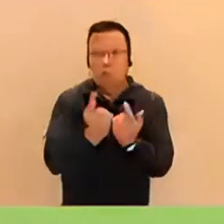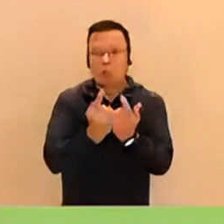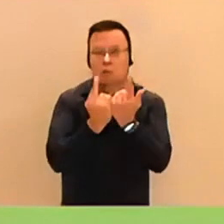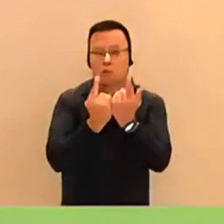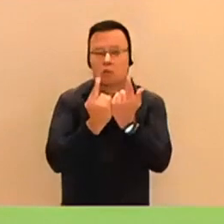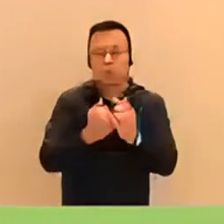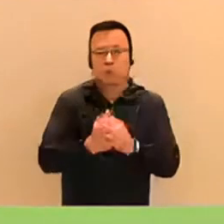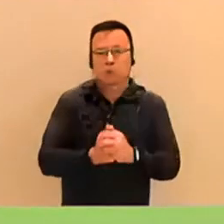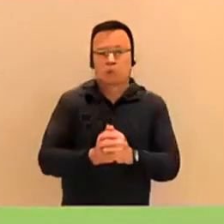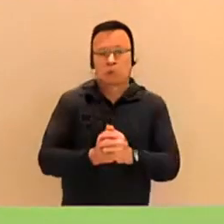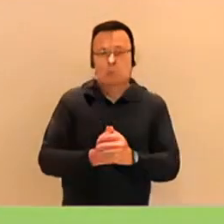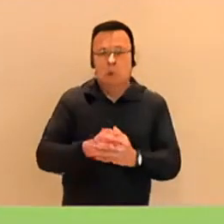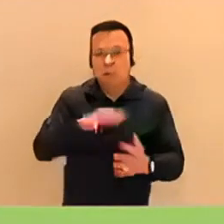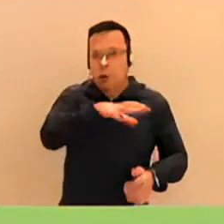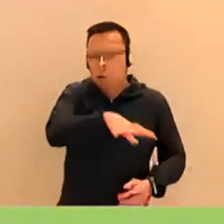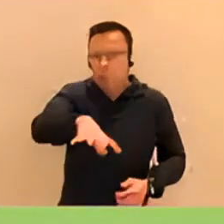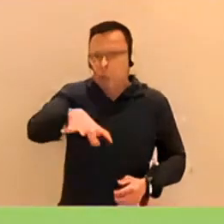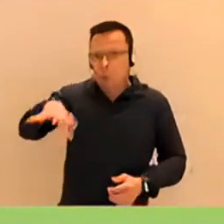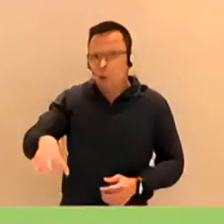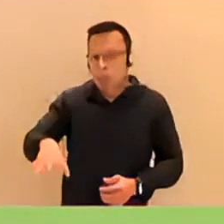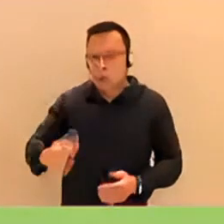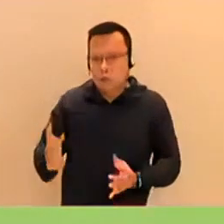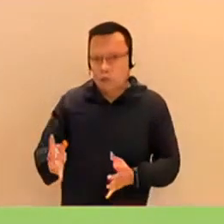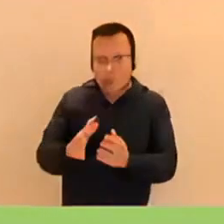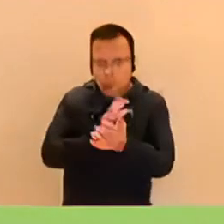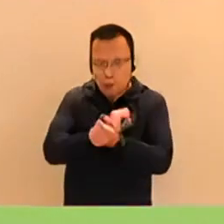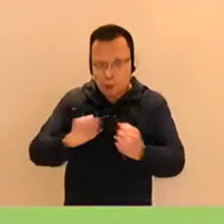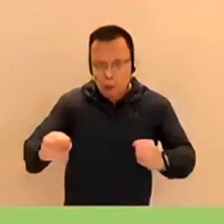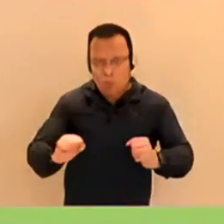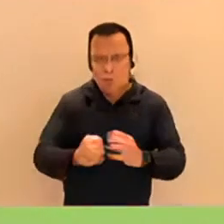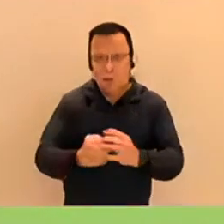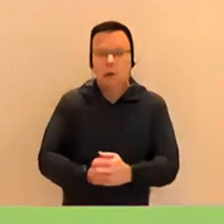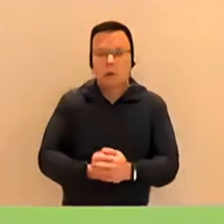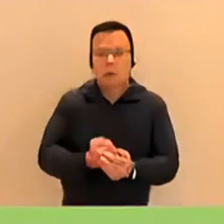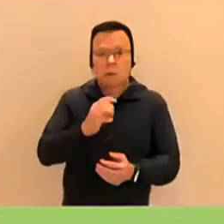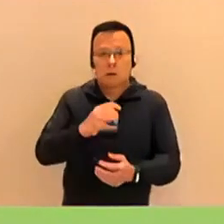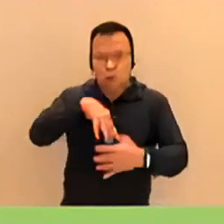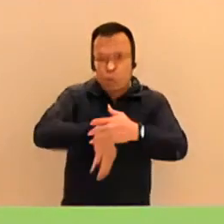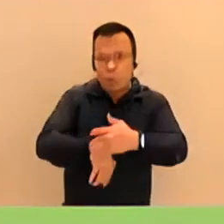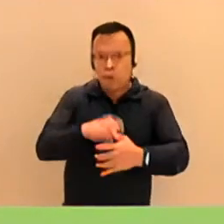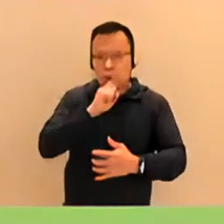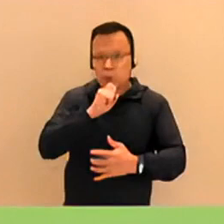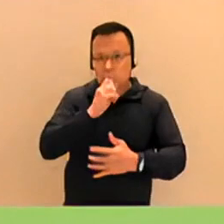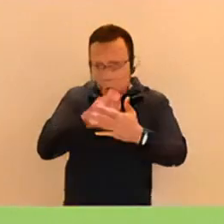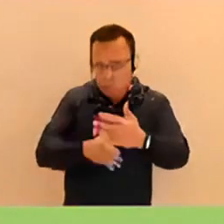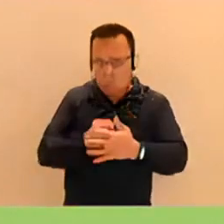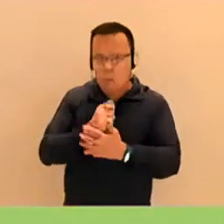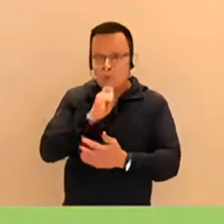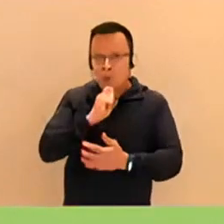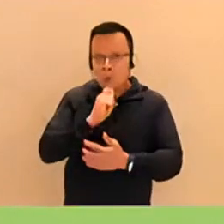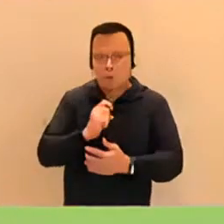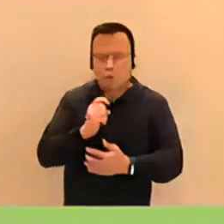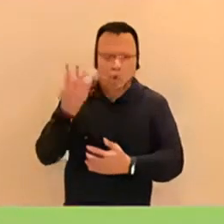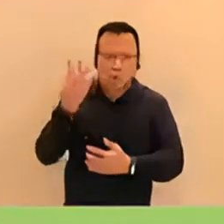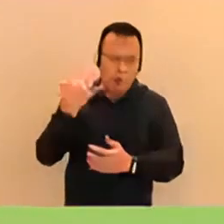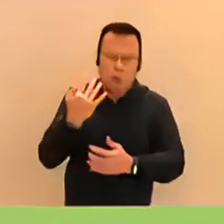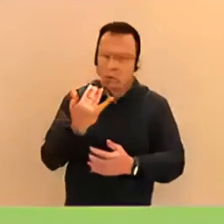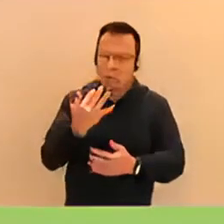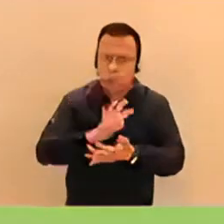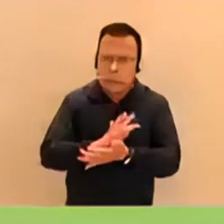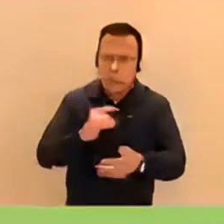At present, some parts of this area has been gradually degrading over the years or subjected to threat